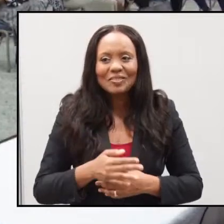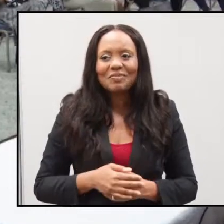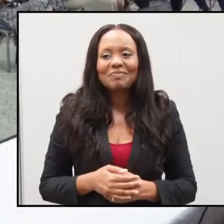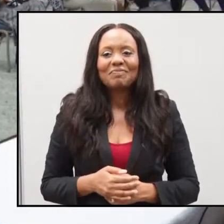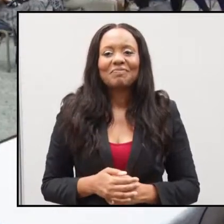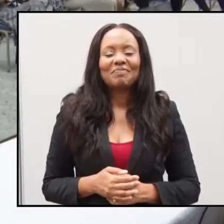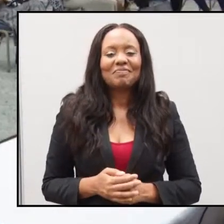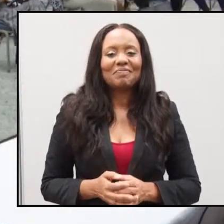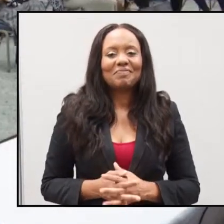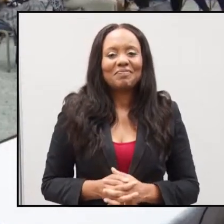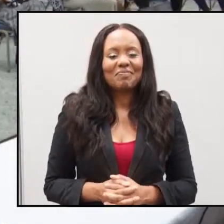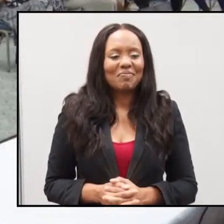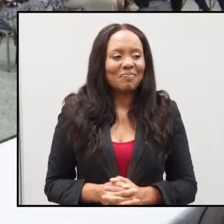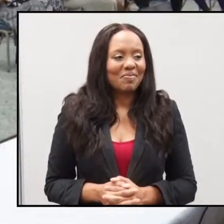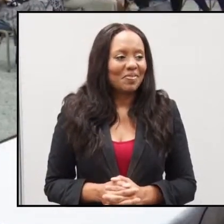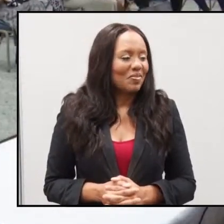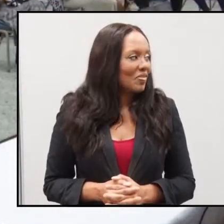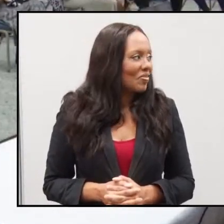Thank